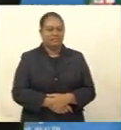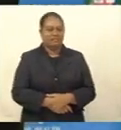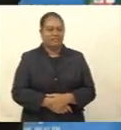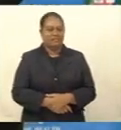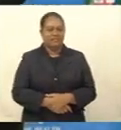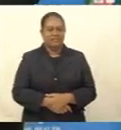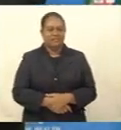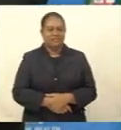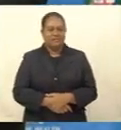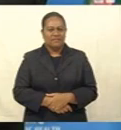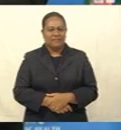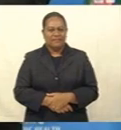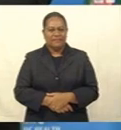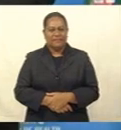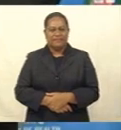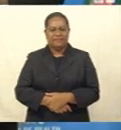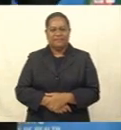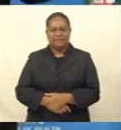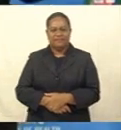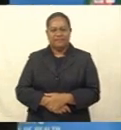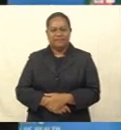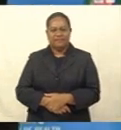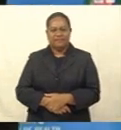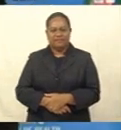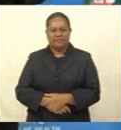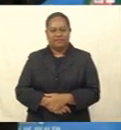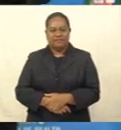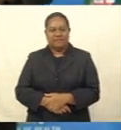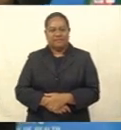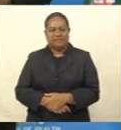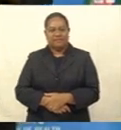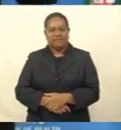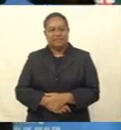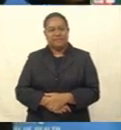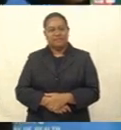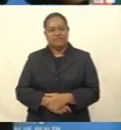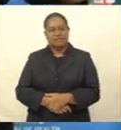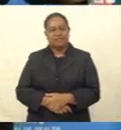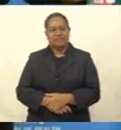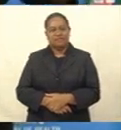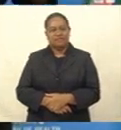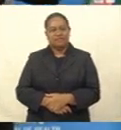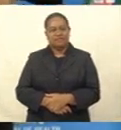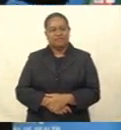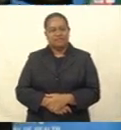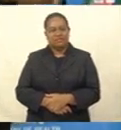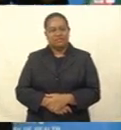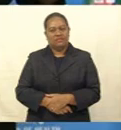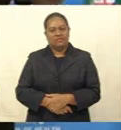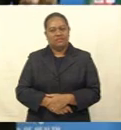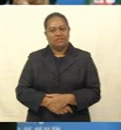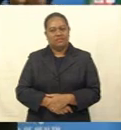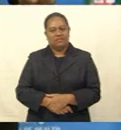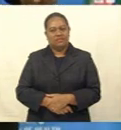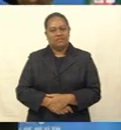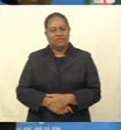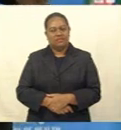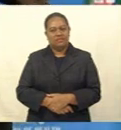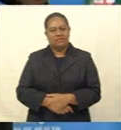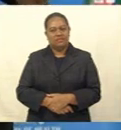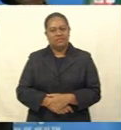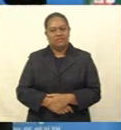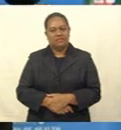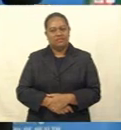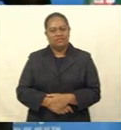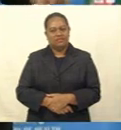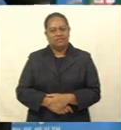breach. Two, that these cases may be rippling out from an individual in Ra who attended the funeral in Tabakumbu. If you are